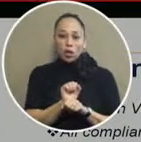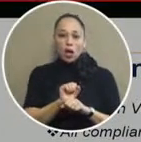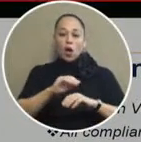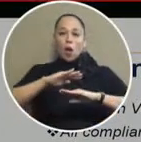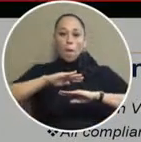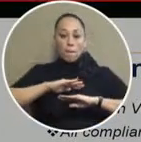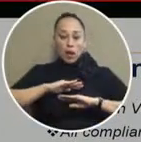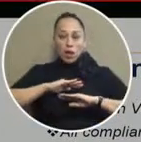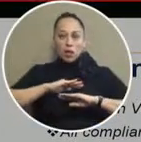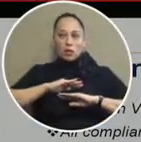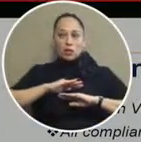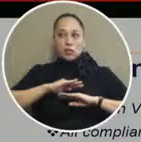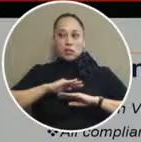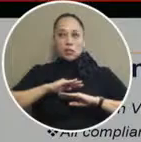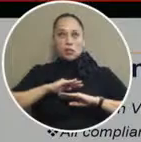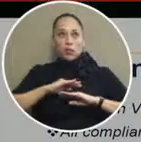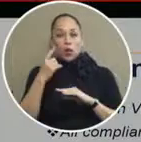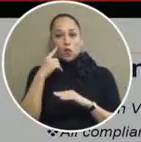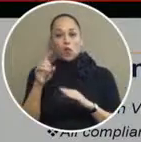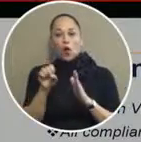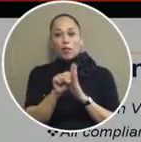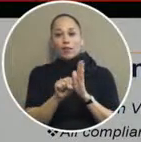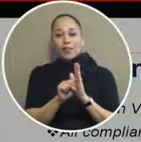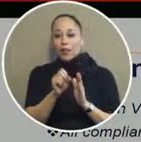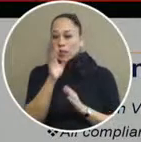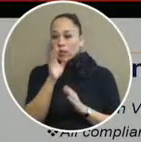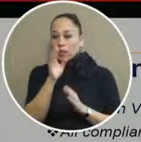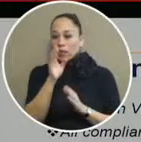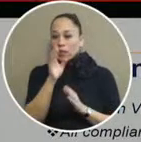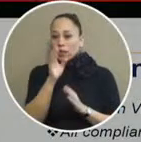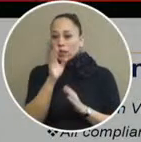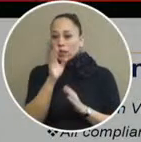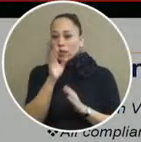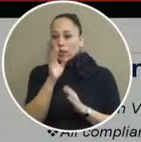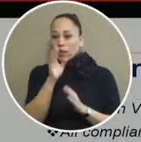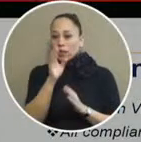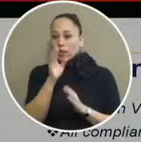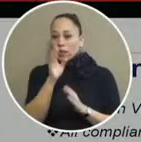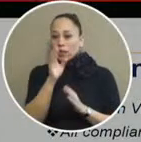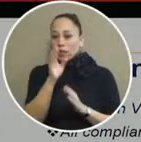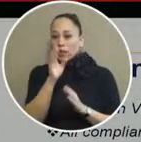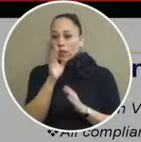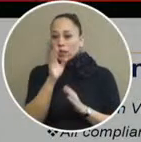compliance efforts to adhere to the state directives. And as you